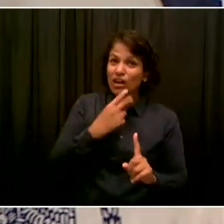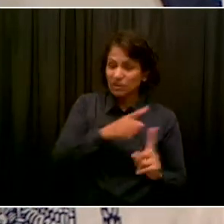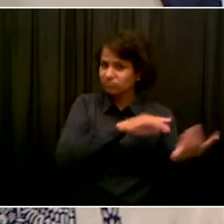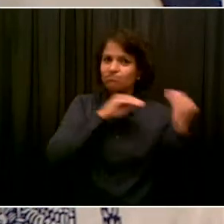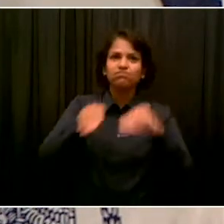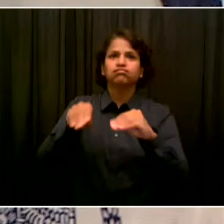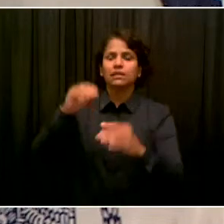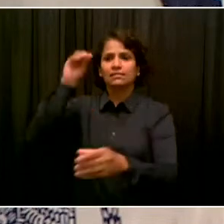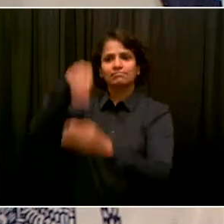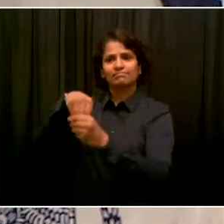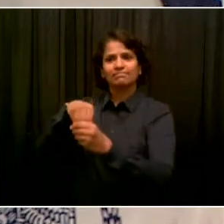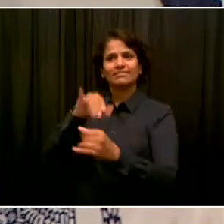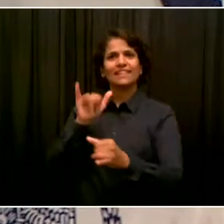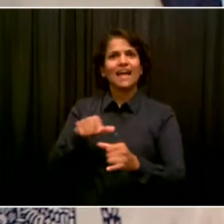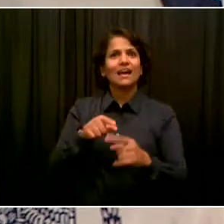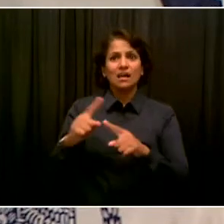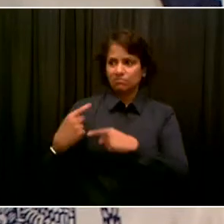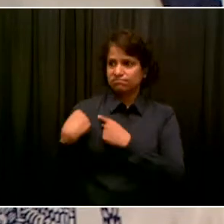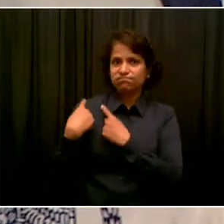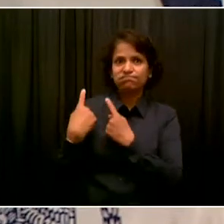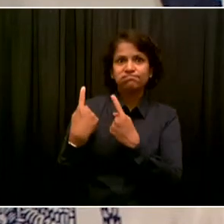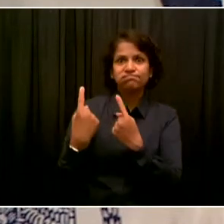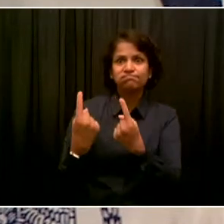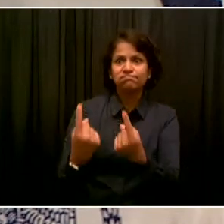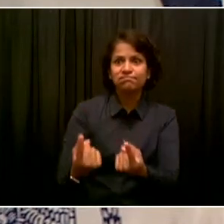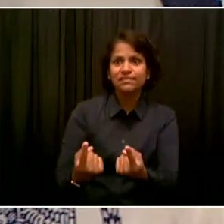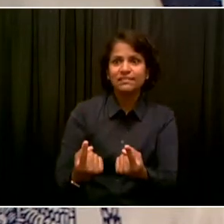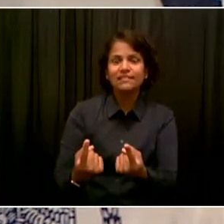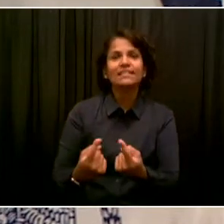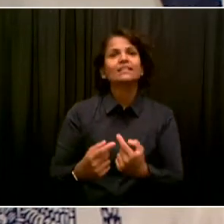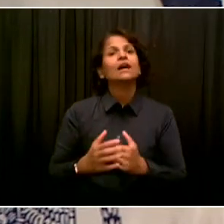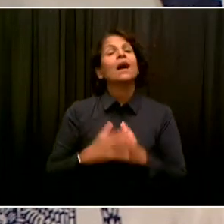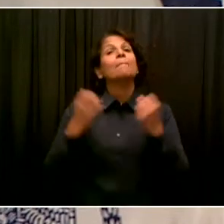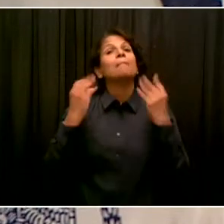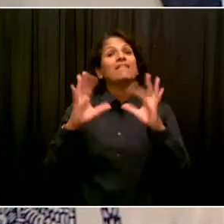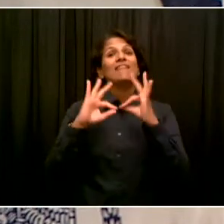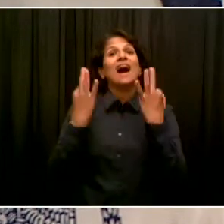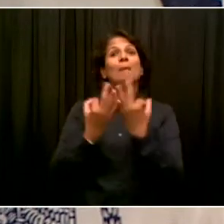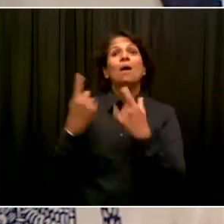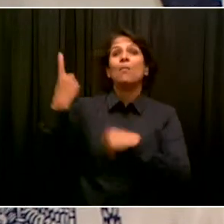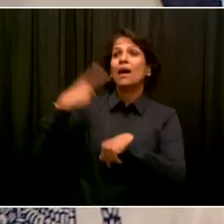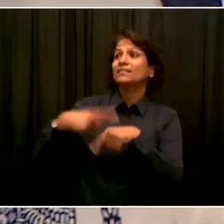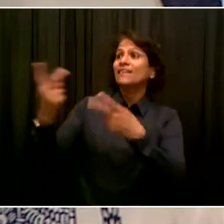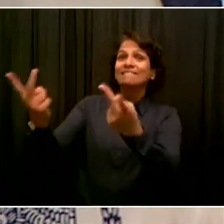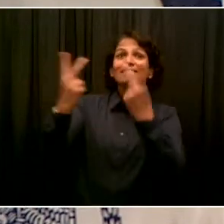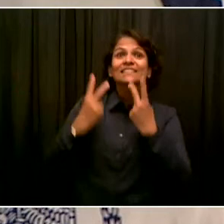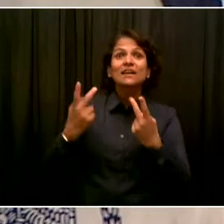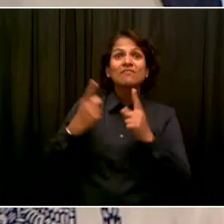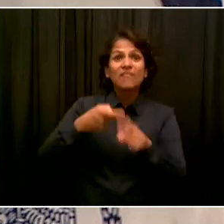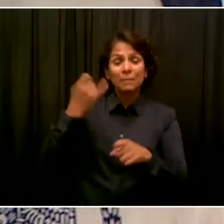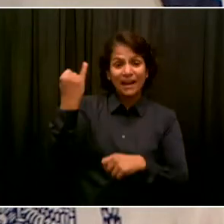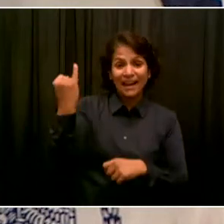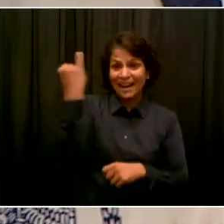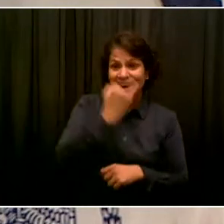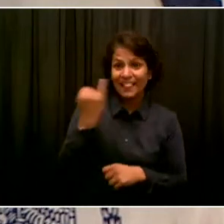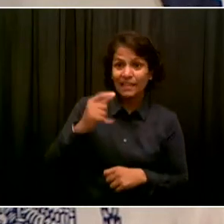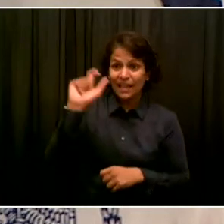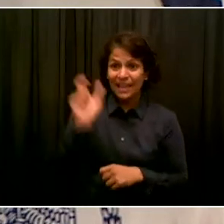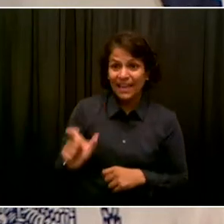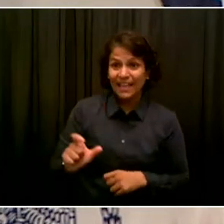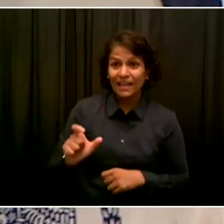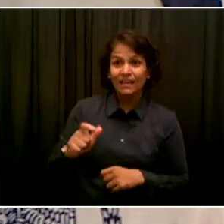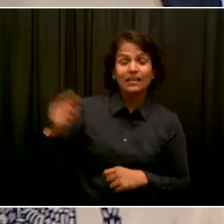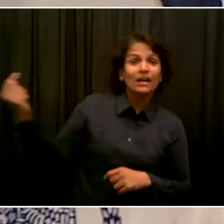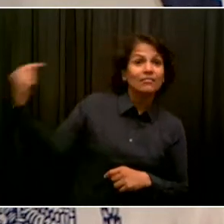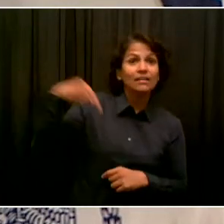of my relatives who came from Italy, I brought them to the Oyster Bar as one of the authentic New York City places to experience. Great food, great atmosphere,